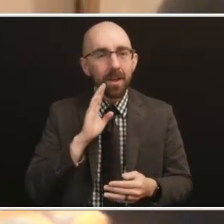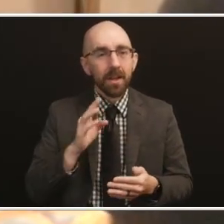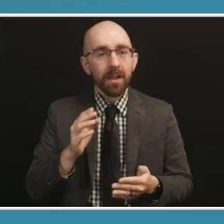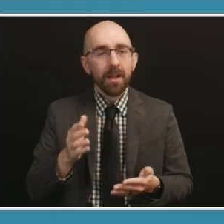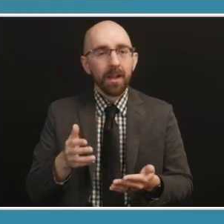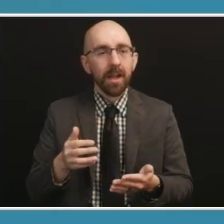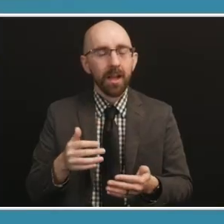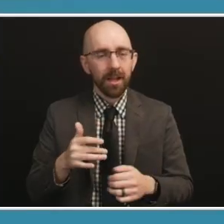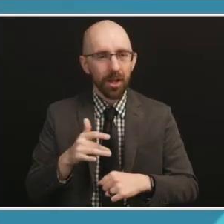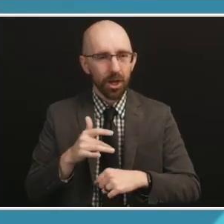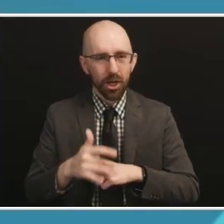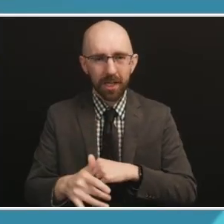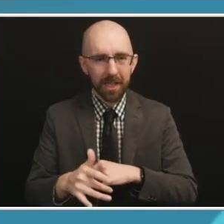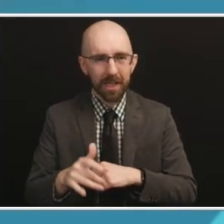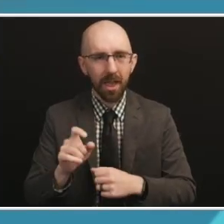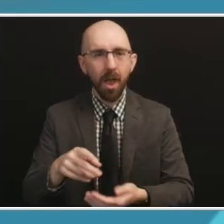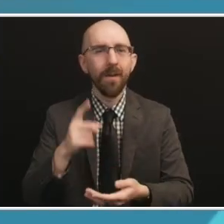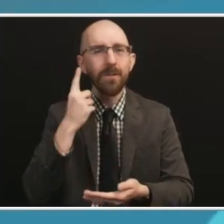Uh-huh.